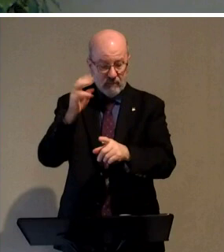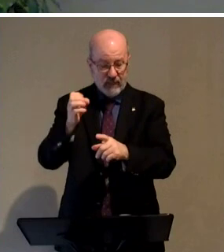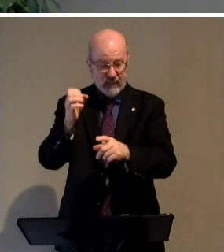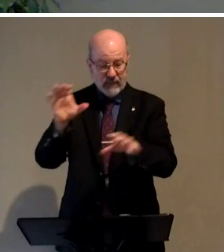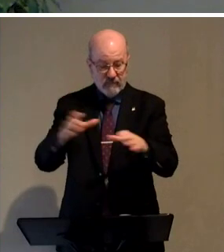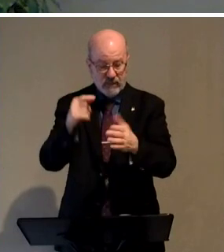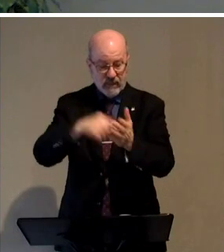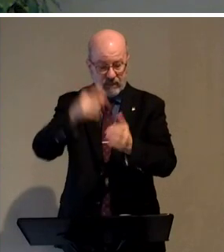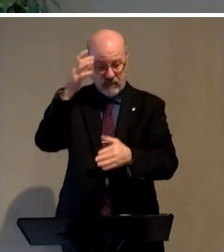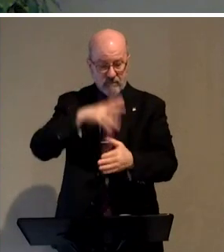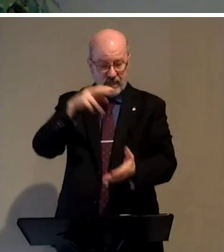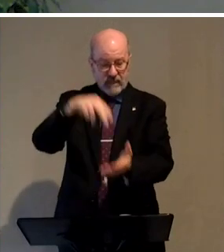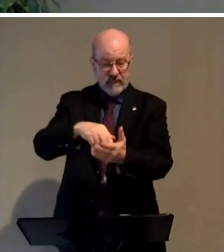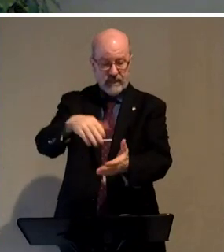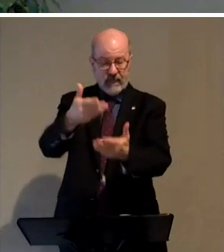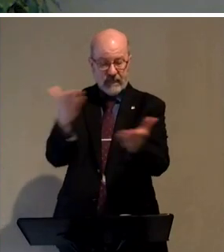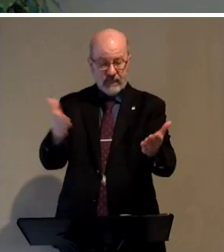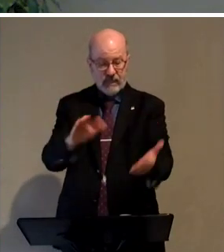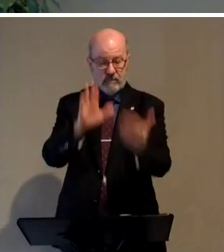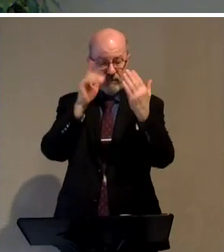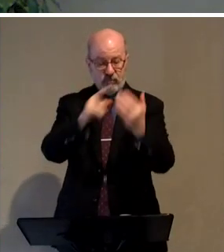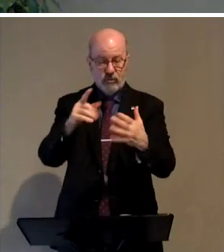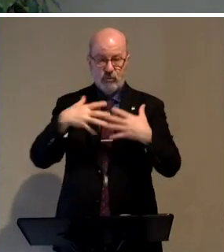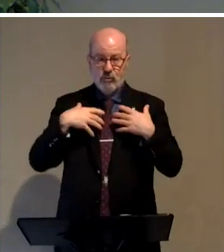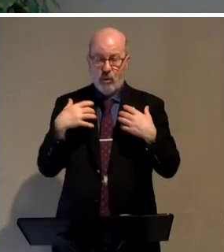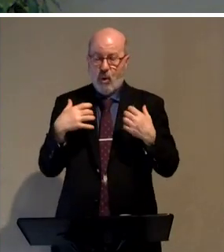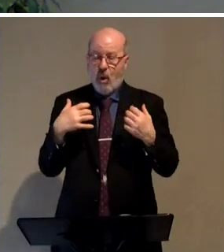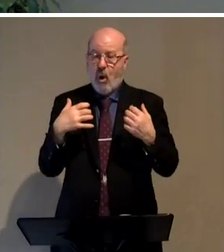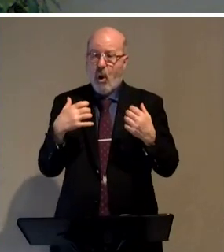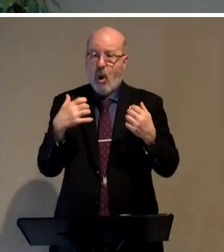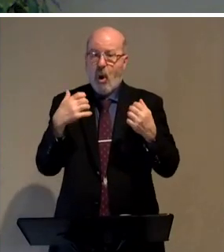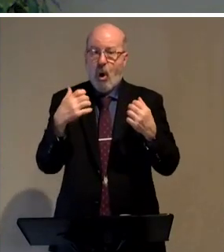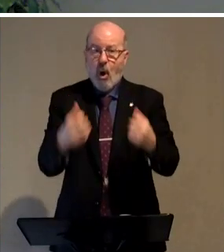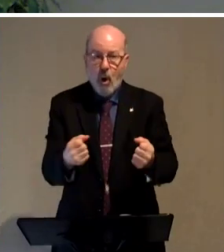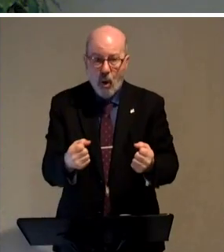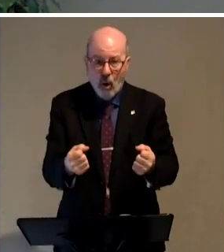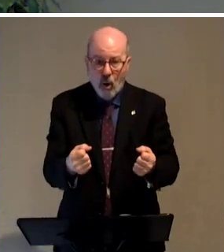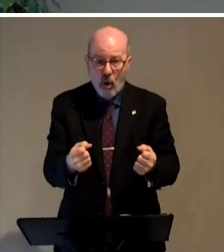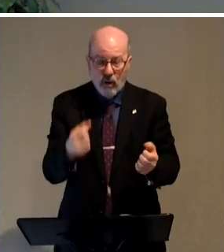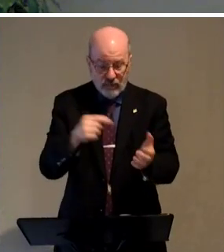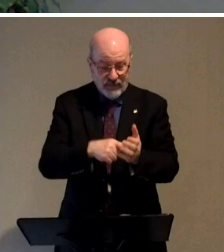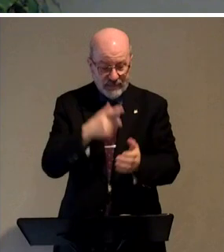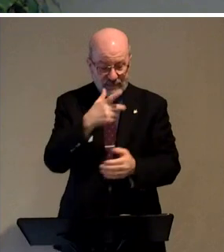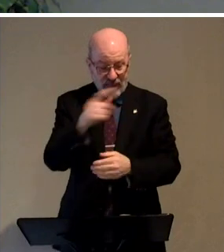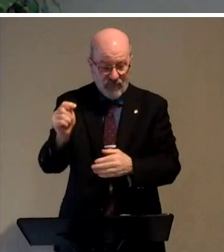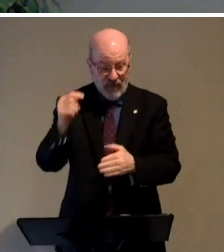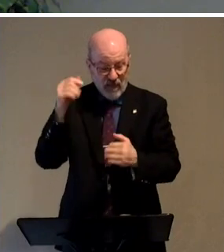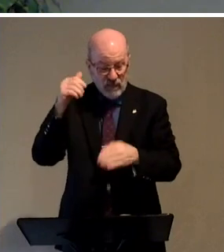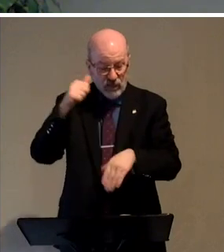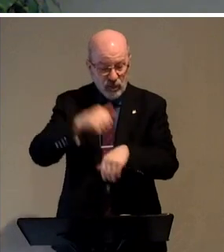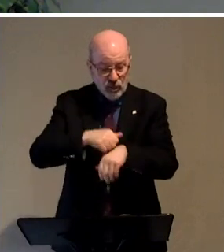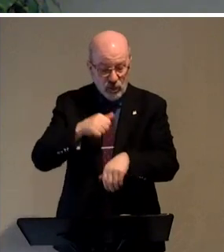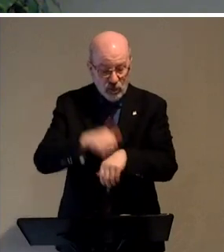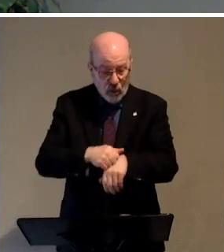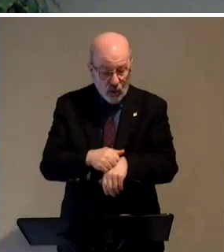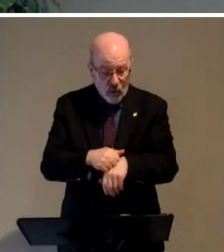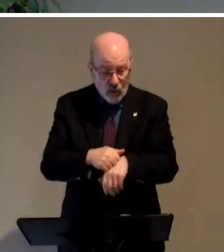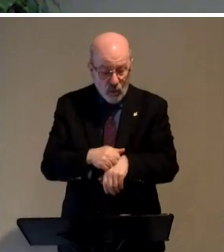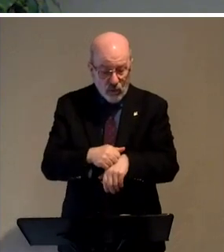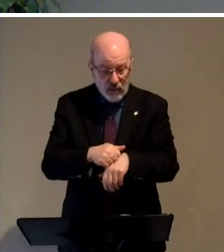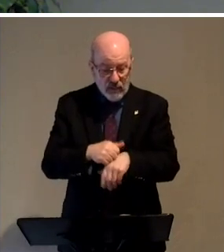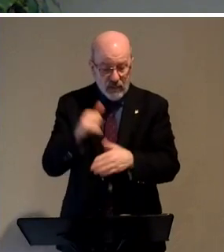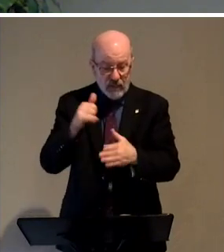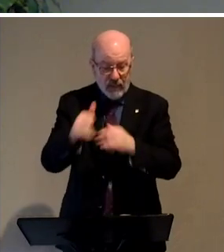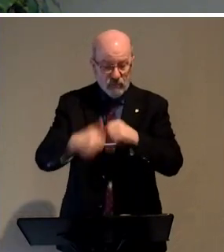by him, doth this man stand before you whole. This is the stone. There it is. This is the stone